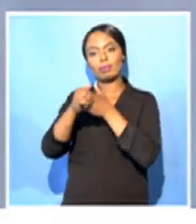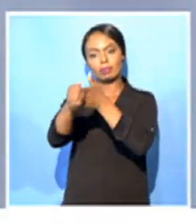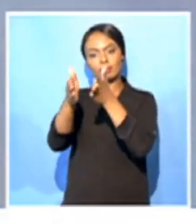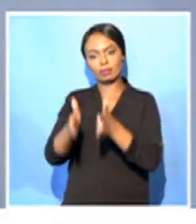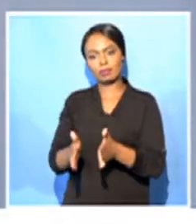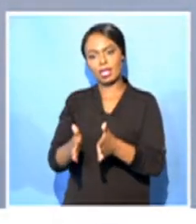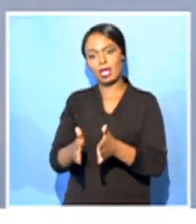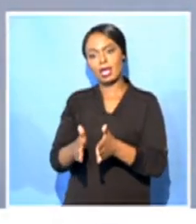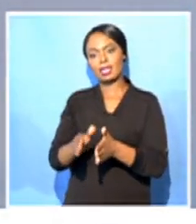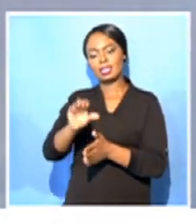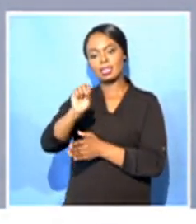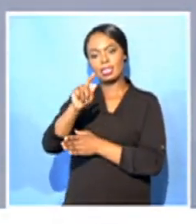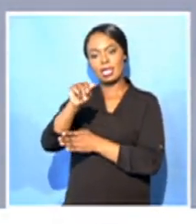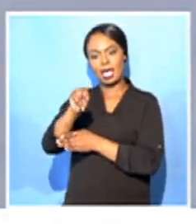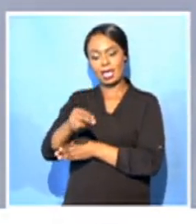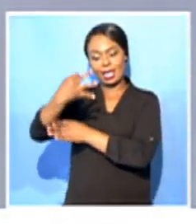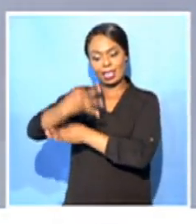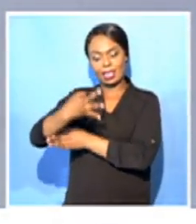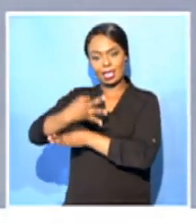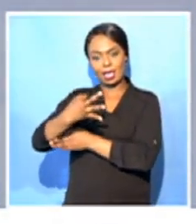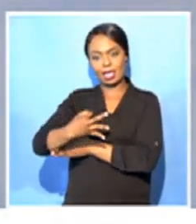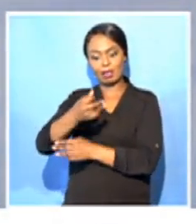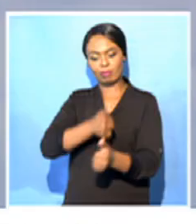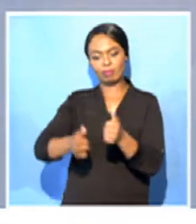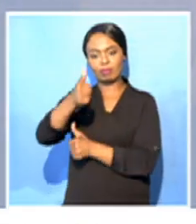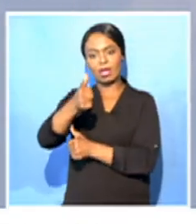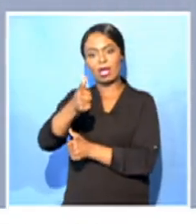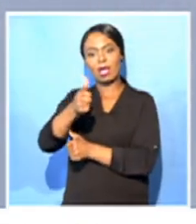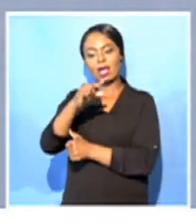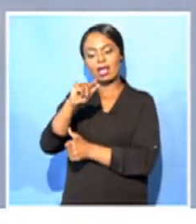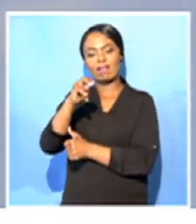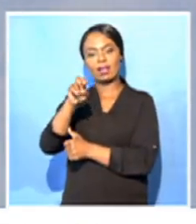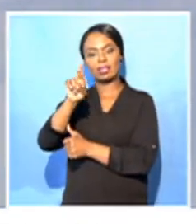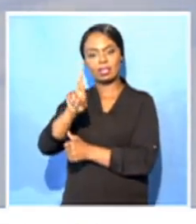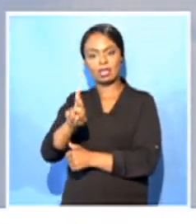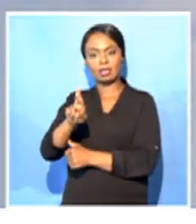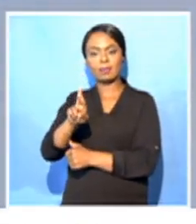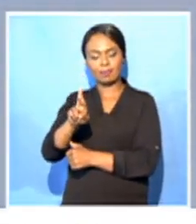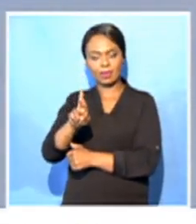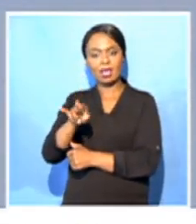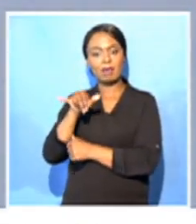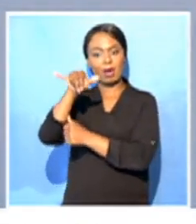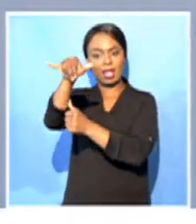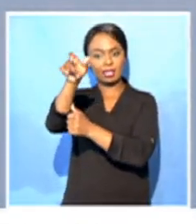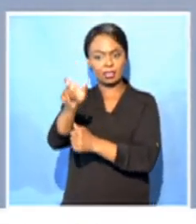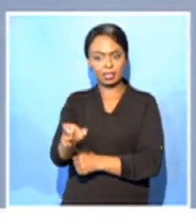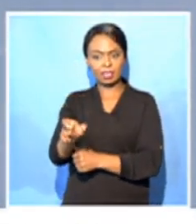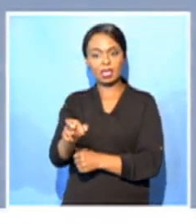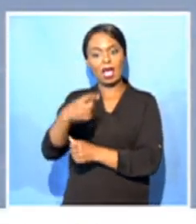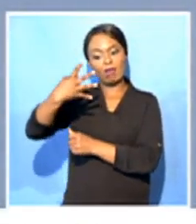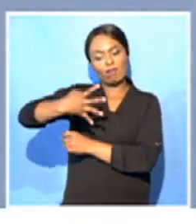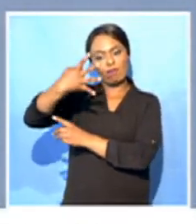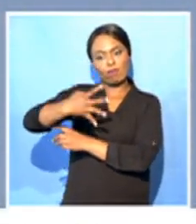helicopter pilot. Number 3, Major Corne van Deventer, a Hawk pilot. Number 4 is Major